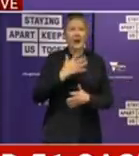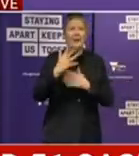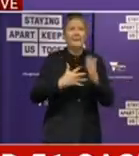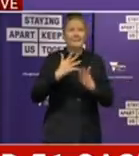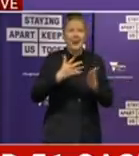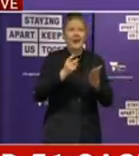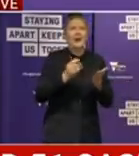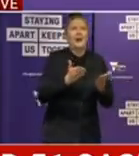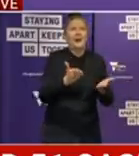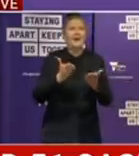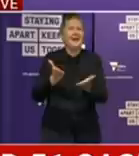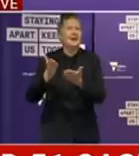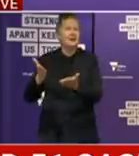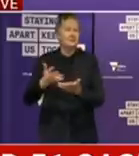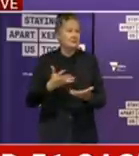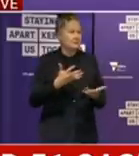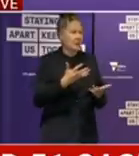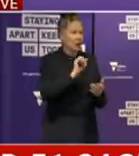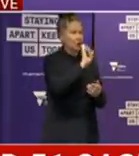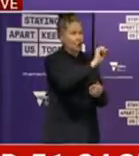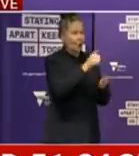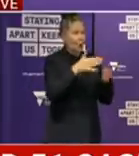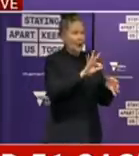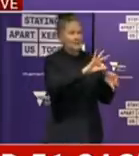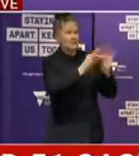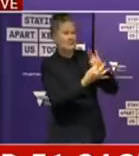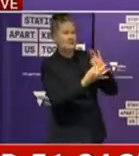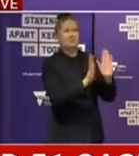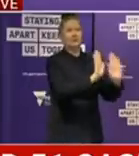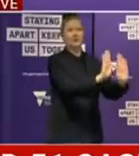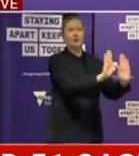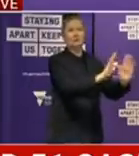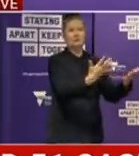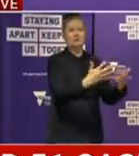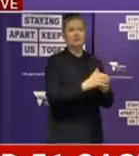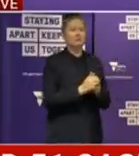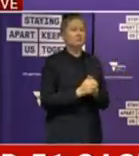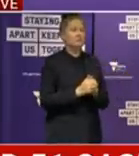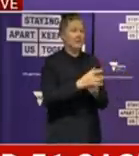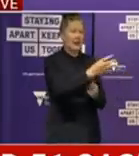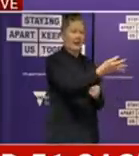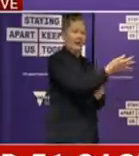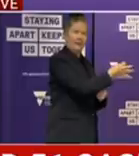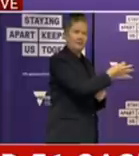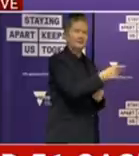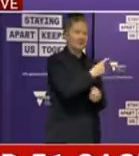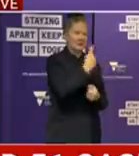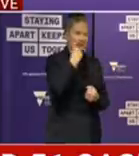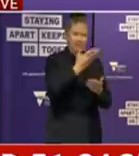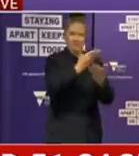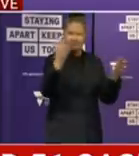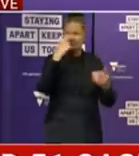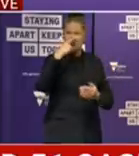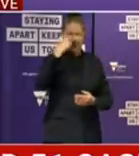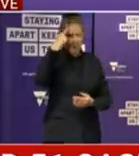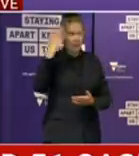How you want to describe that is entirely a matter for you. Respectfully though, Premier, can you see how members of the public though would see this, that, hey, Brett Sutton